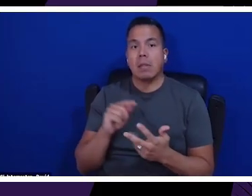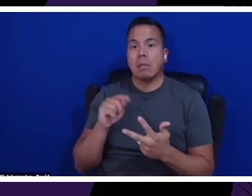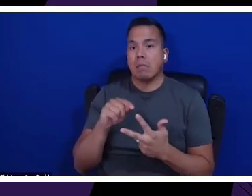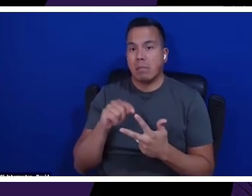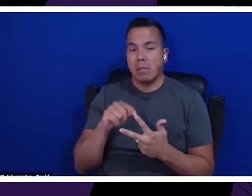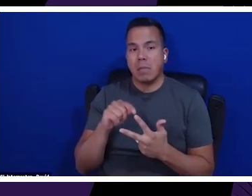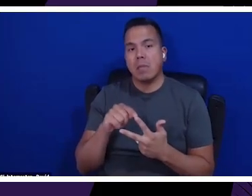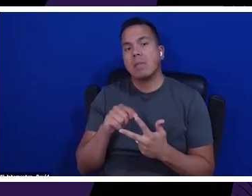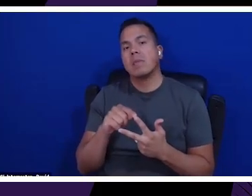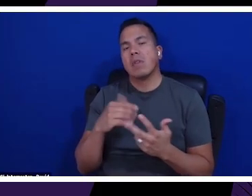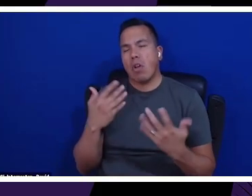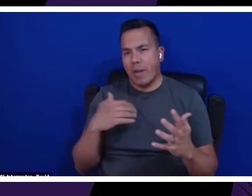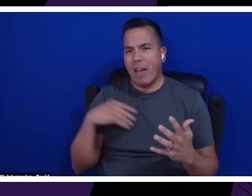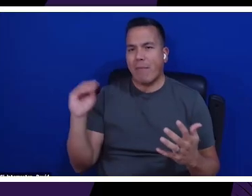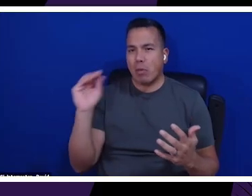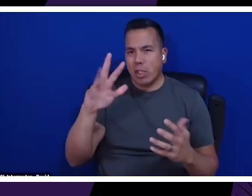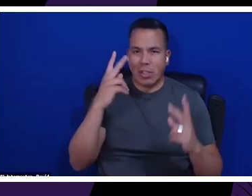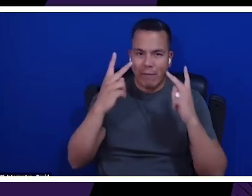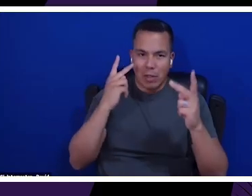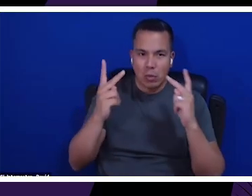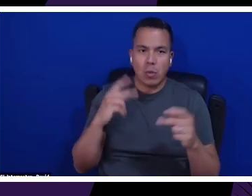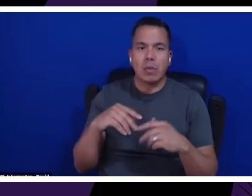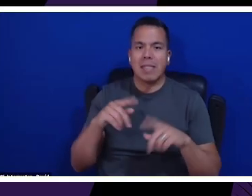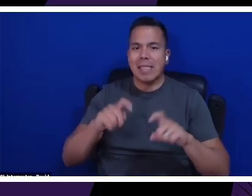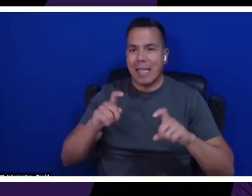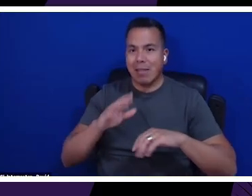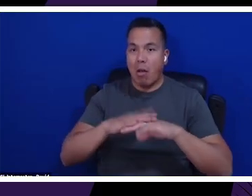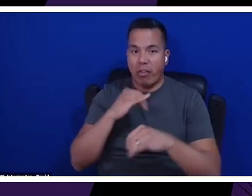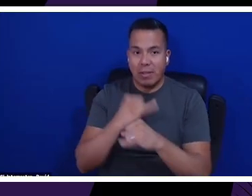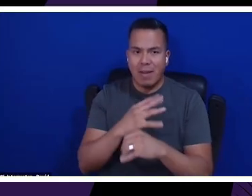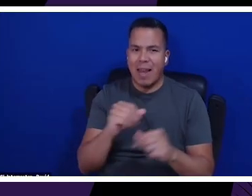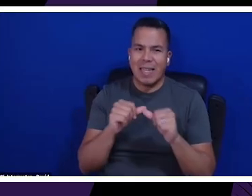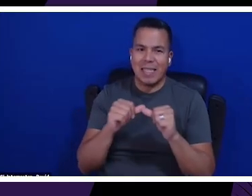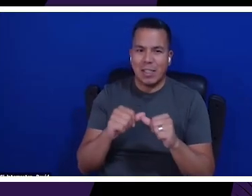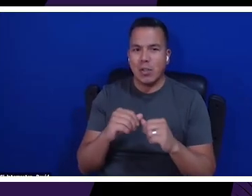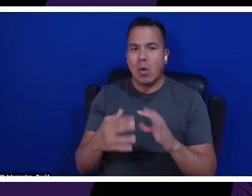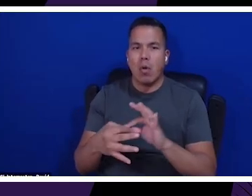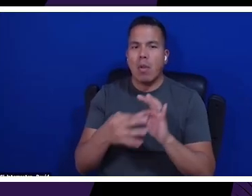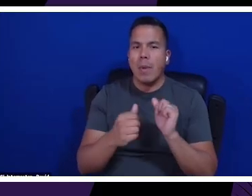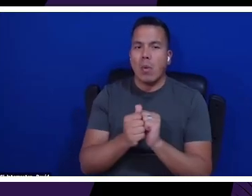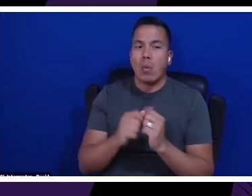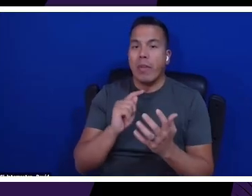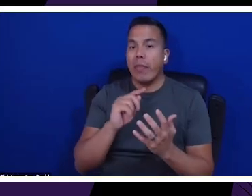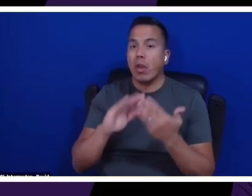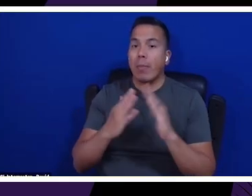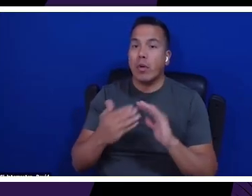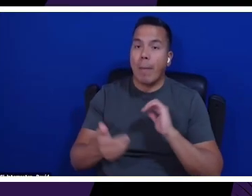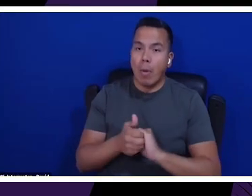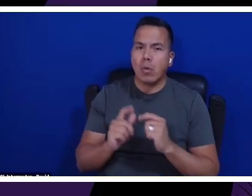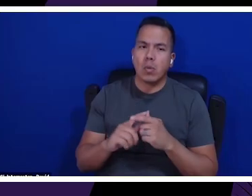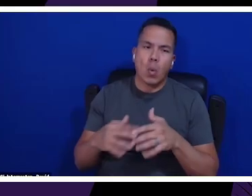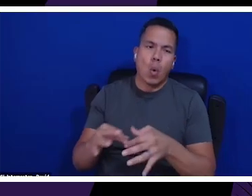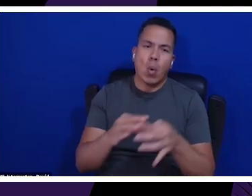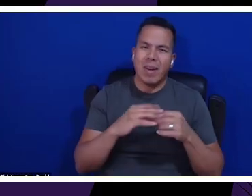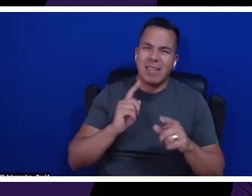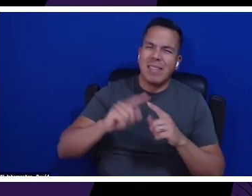for our projections, tested our projections on site, and have continuously collaborated with community partners to coordinate technical theater elements and